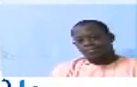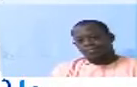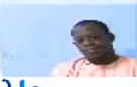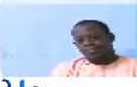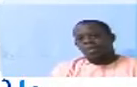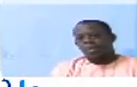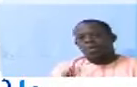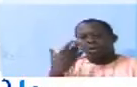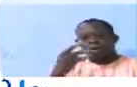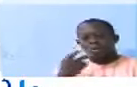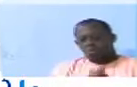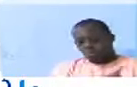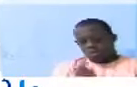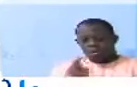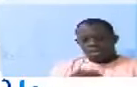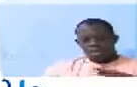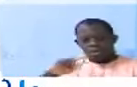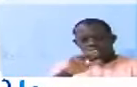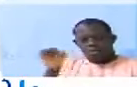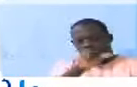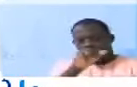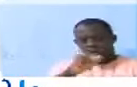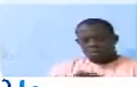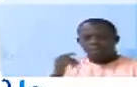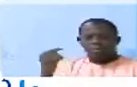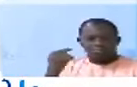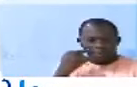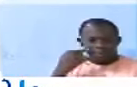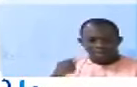When we came back on the day of the adjournment,